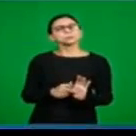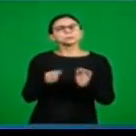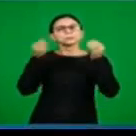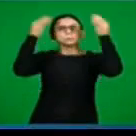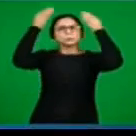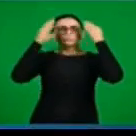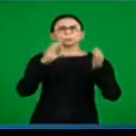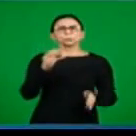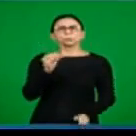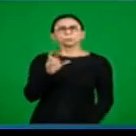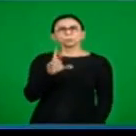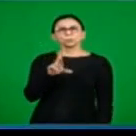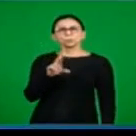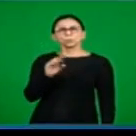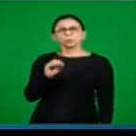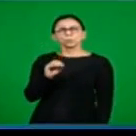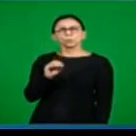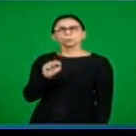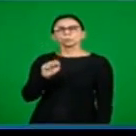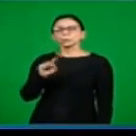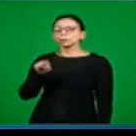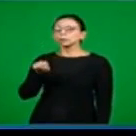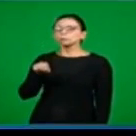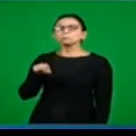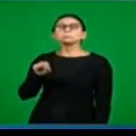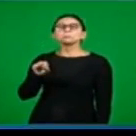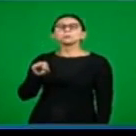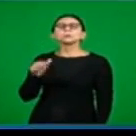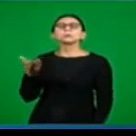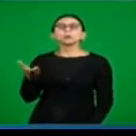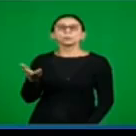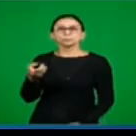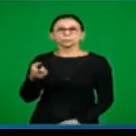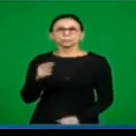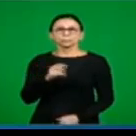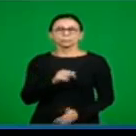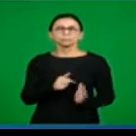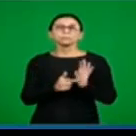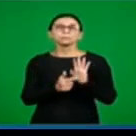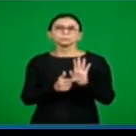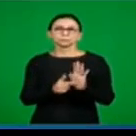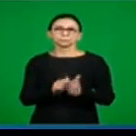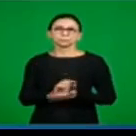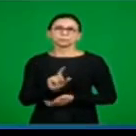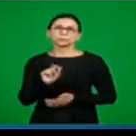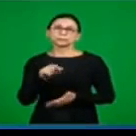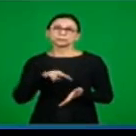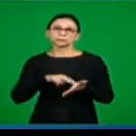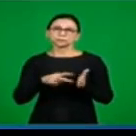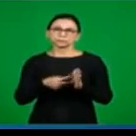Now we're going to have the answer to this text here from the second question, which is here in the text.